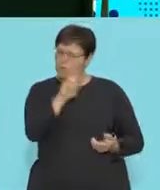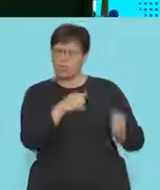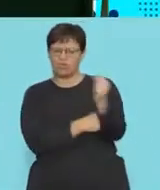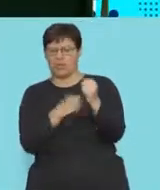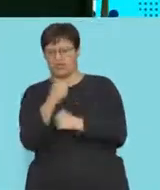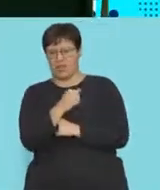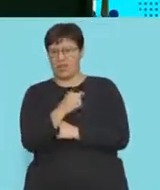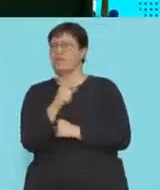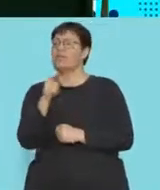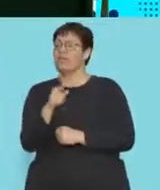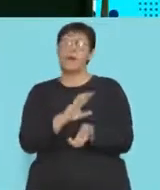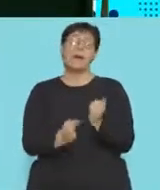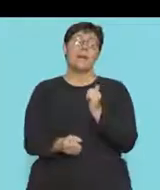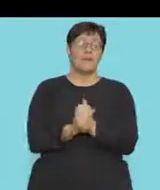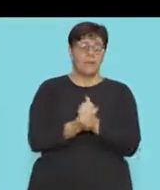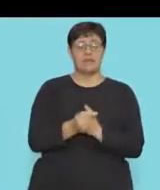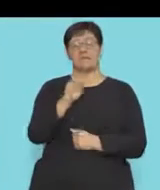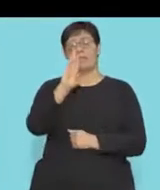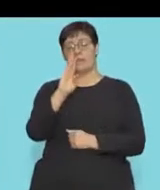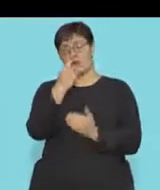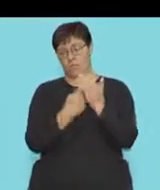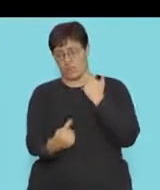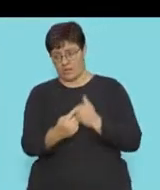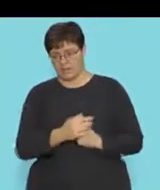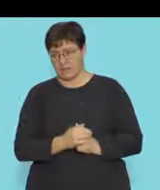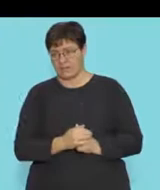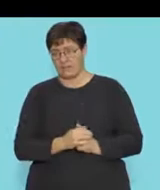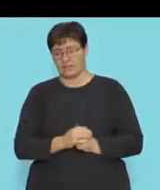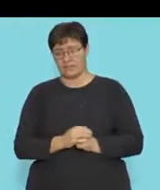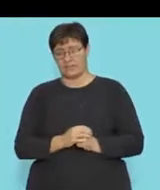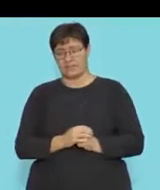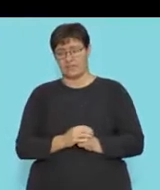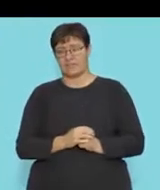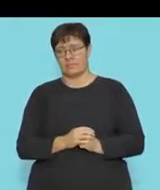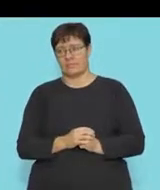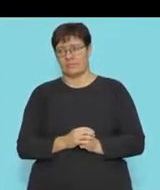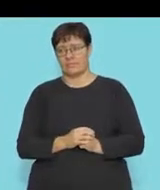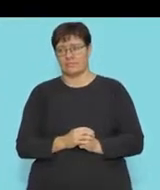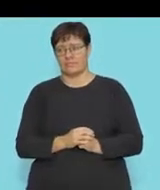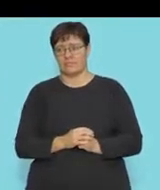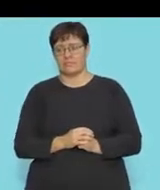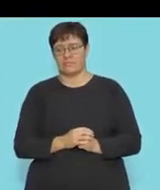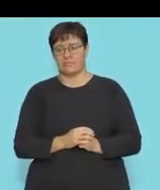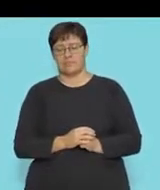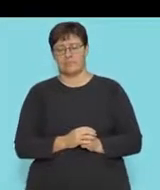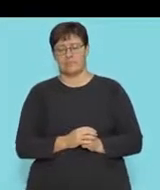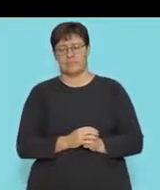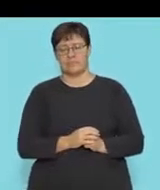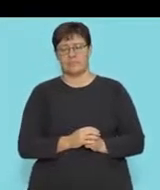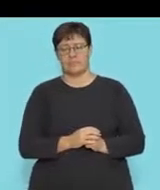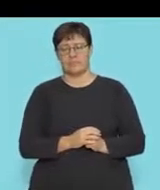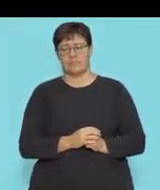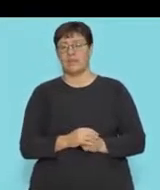structure. And so the organelle in which photosynthesis takes place is the chloroplast. So it's B only.